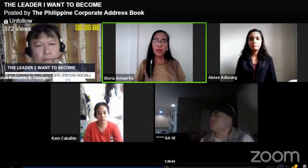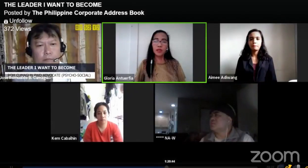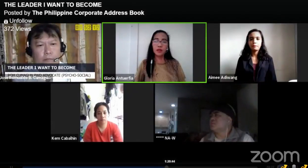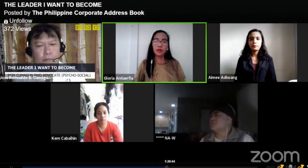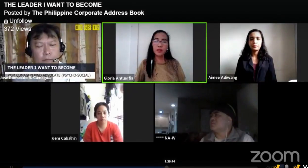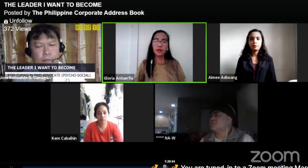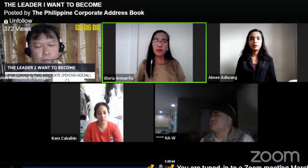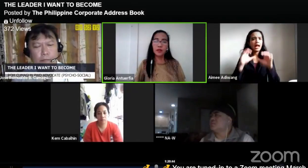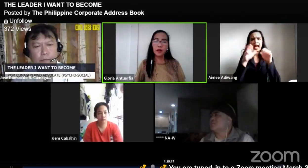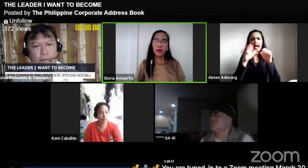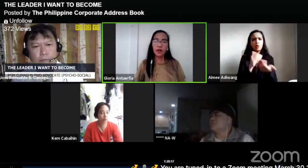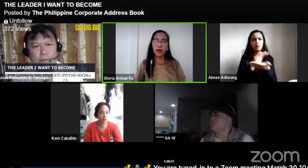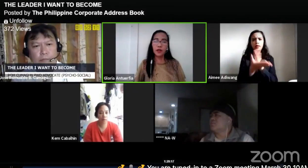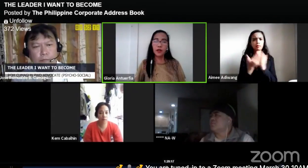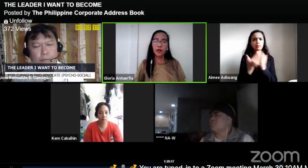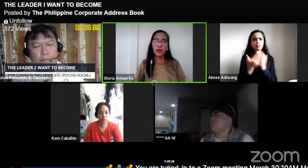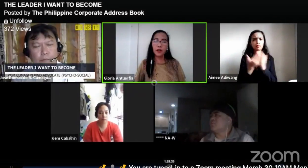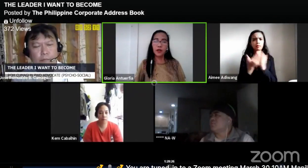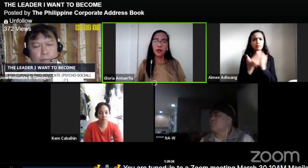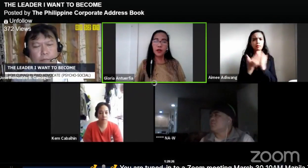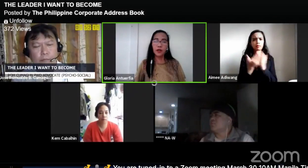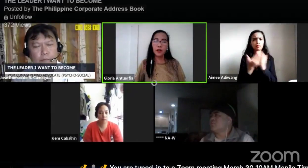to be a good leader,